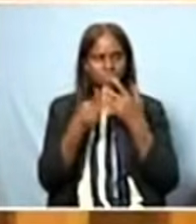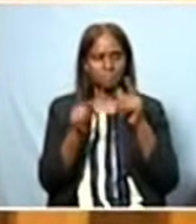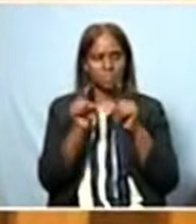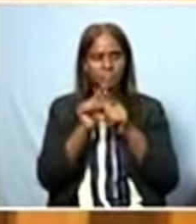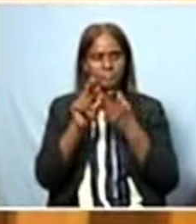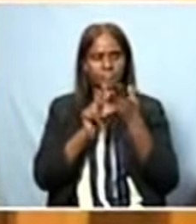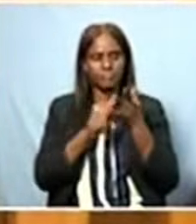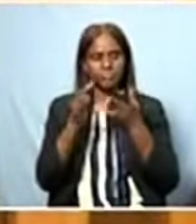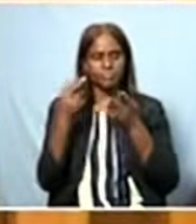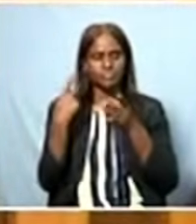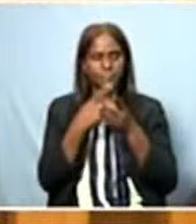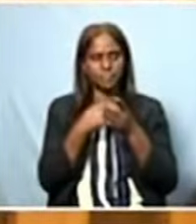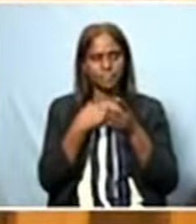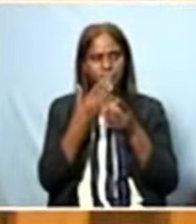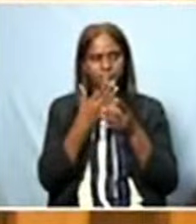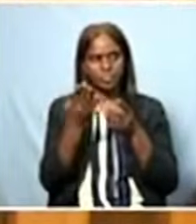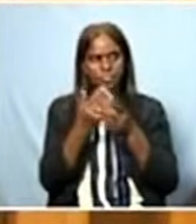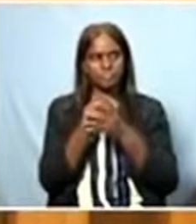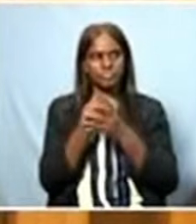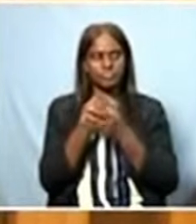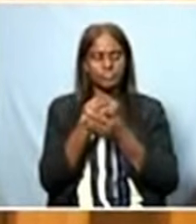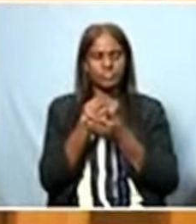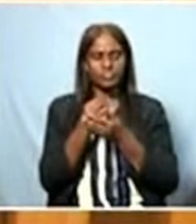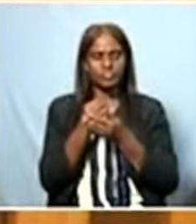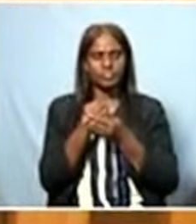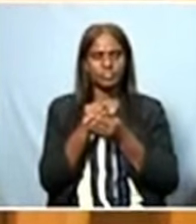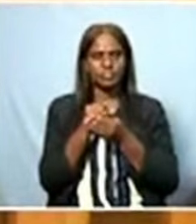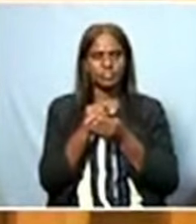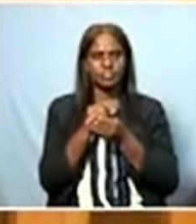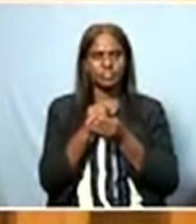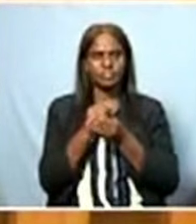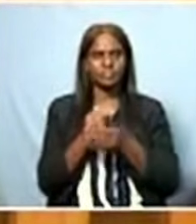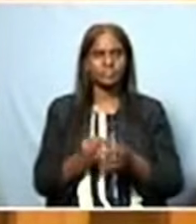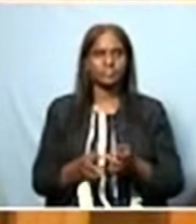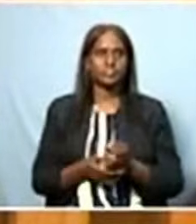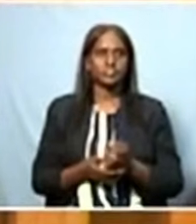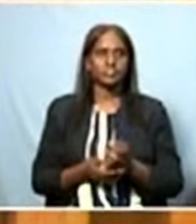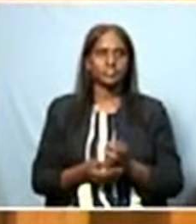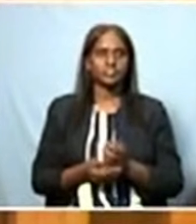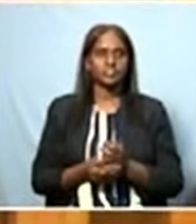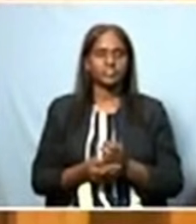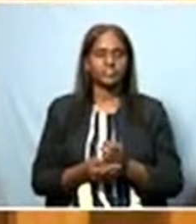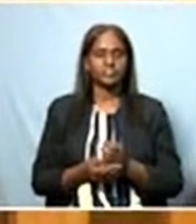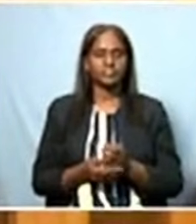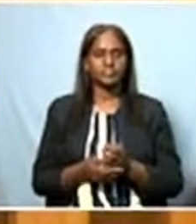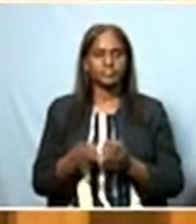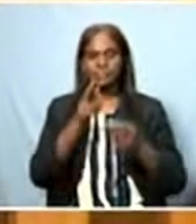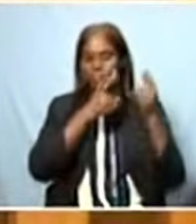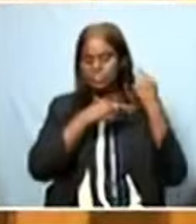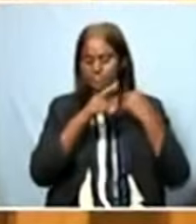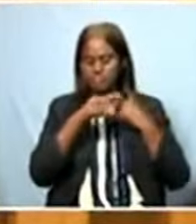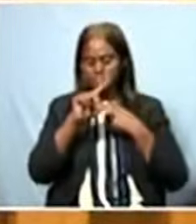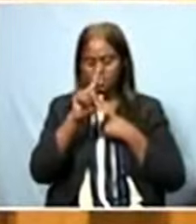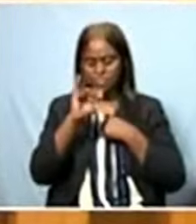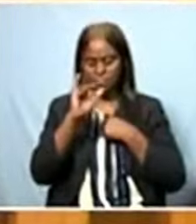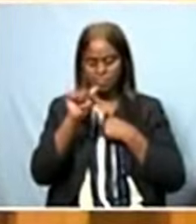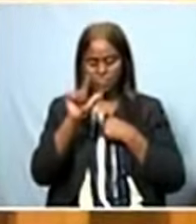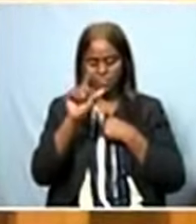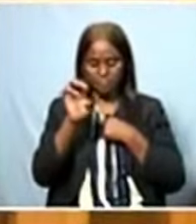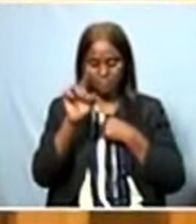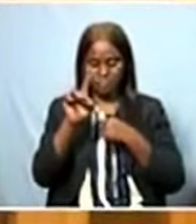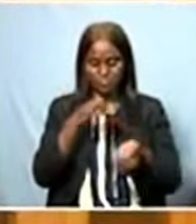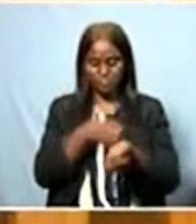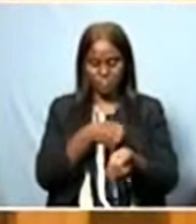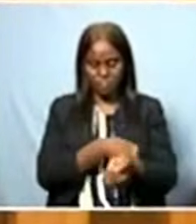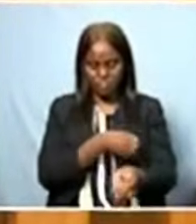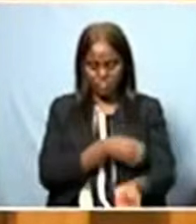motion that was moved by Kamfinsa Member of Parliament, Mr. Christopher Karombe, titled Revise the Zambia Institute of Advanced Legal Education